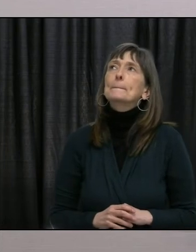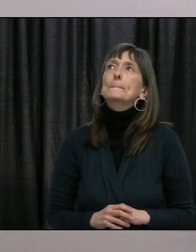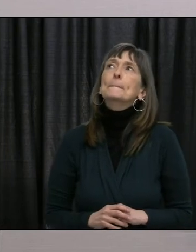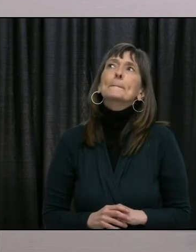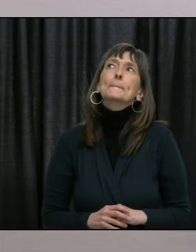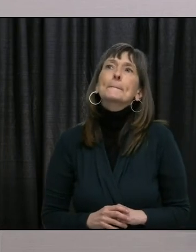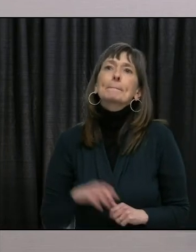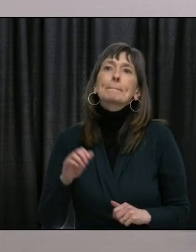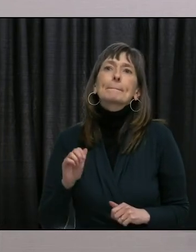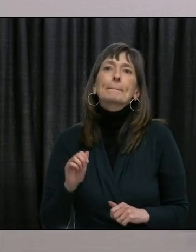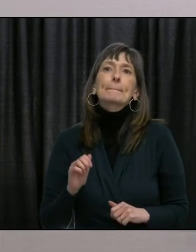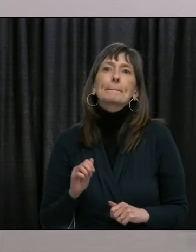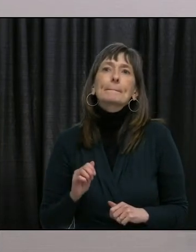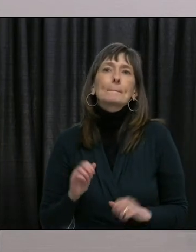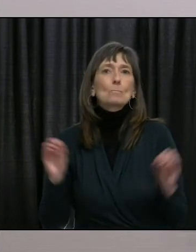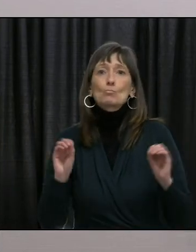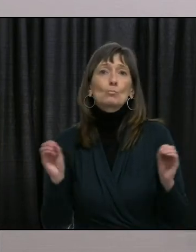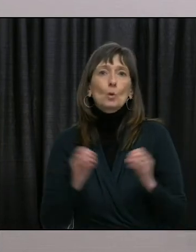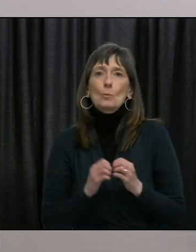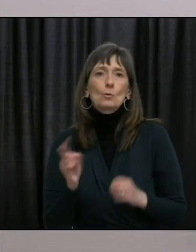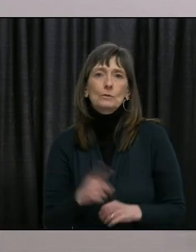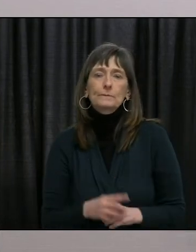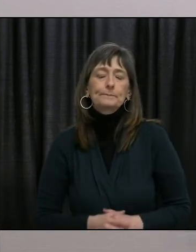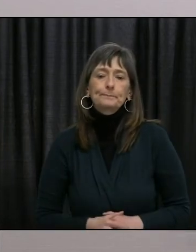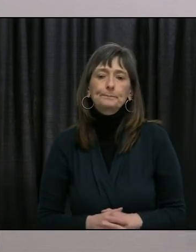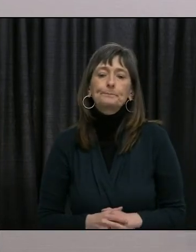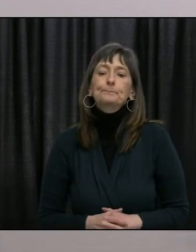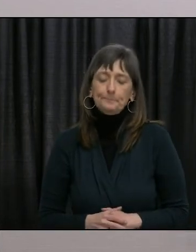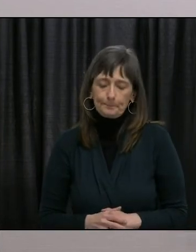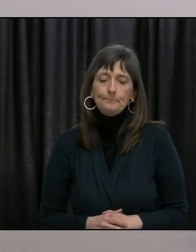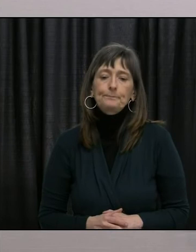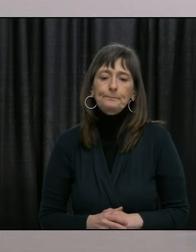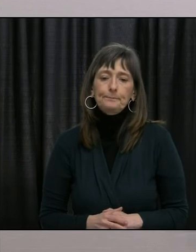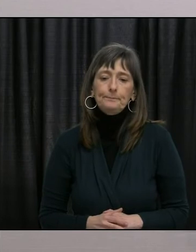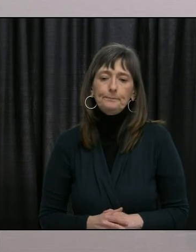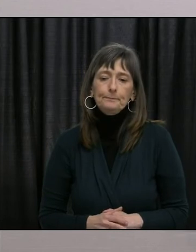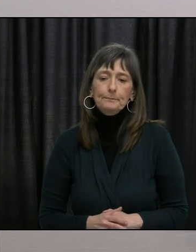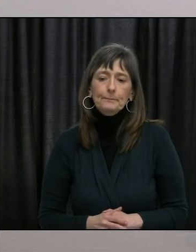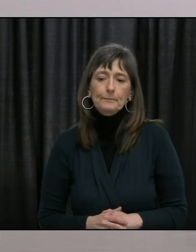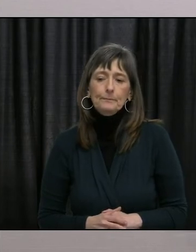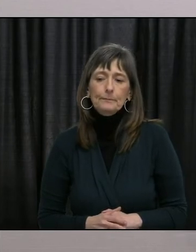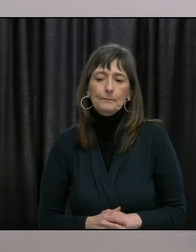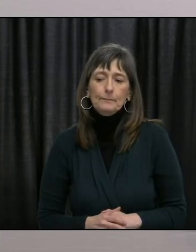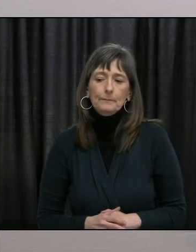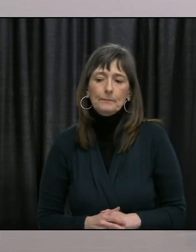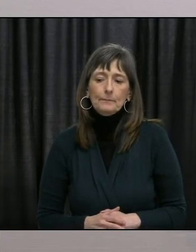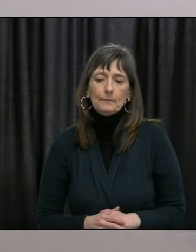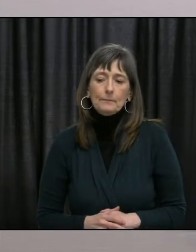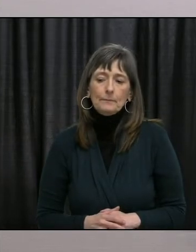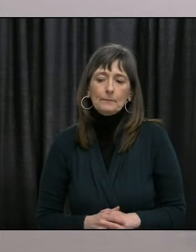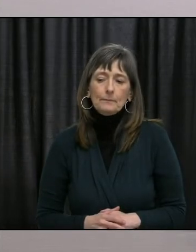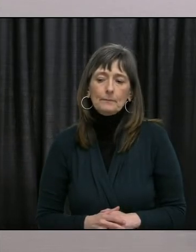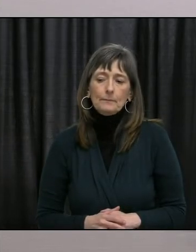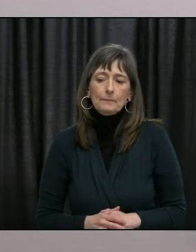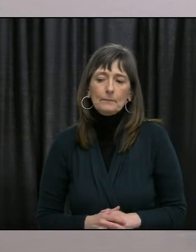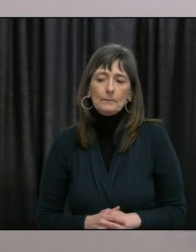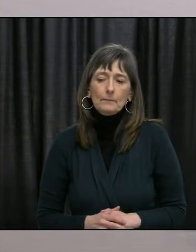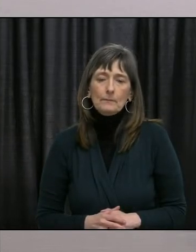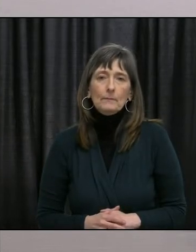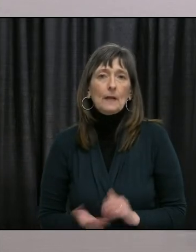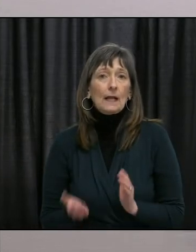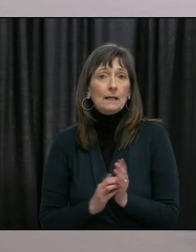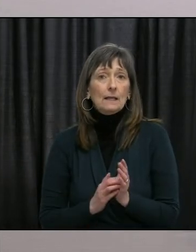There are no further questions registered at this time. Thank you very much for attending and for tuning in. We invite you to join us tomorrow